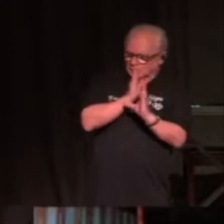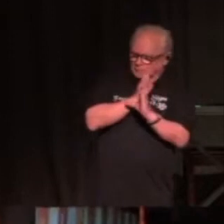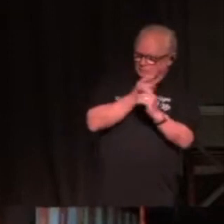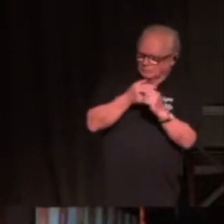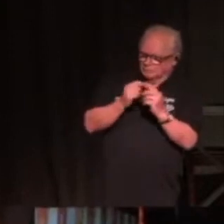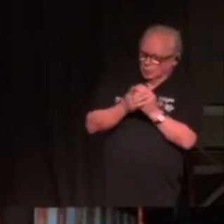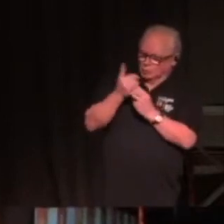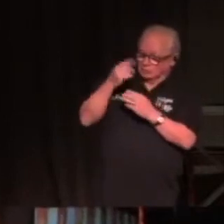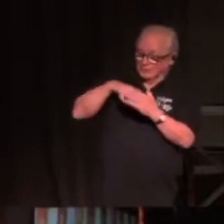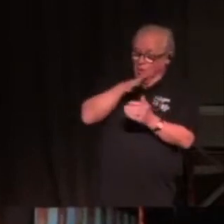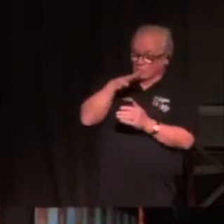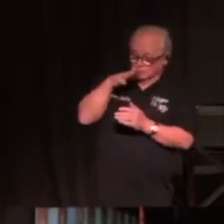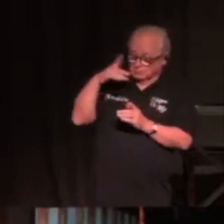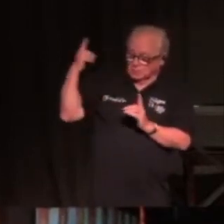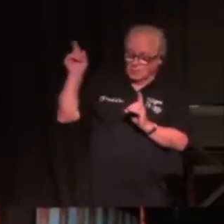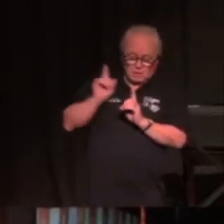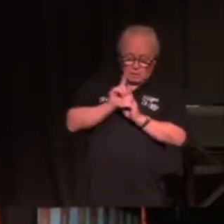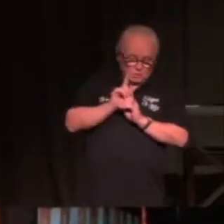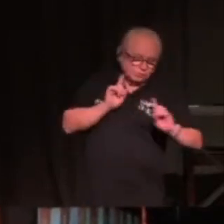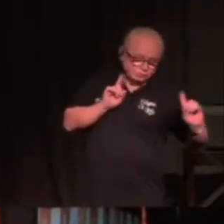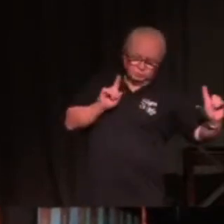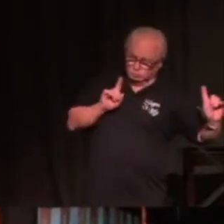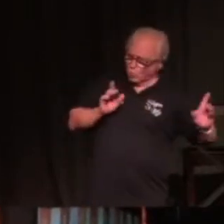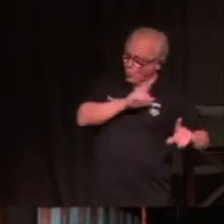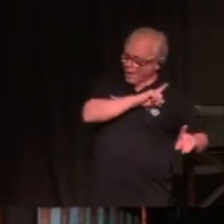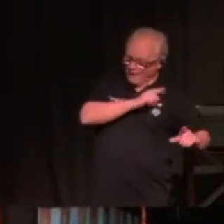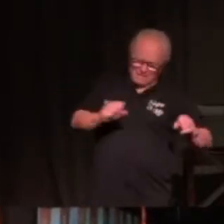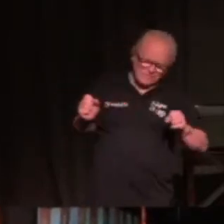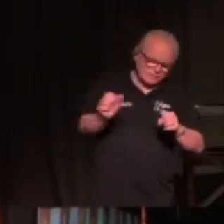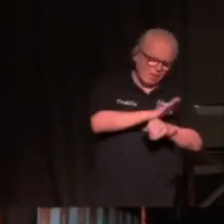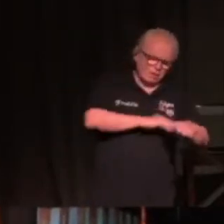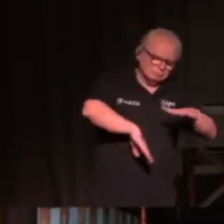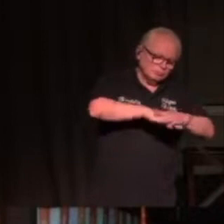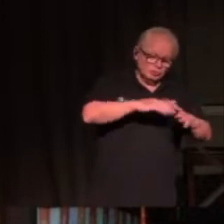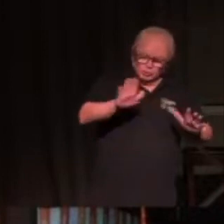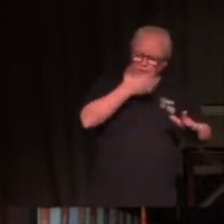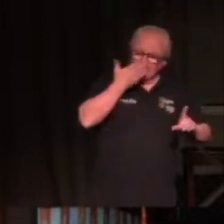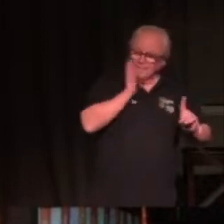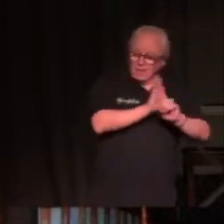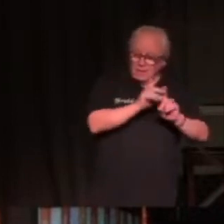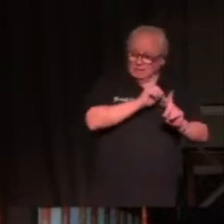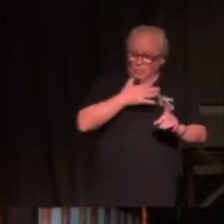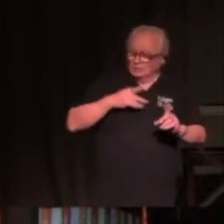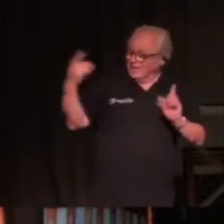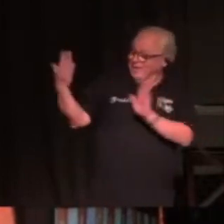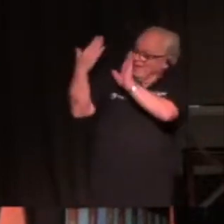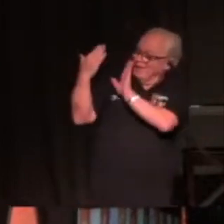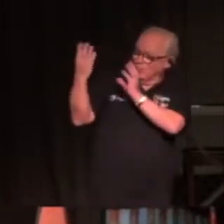Adam hid from God. He was full of shame. And so rather than face God, he